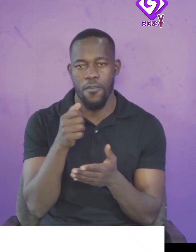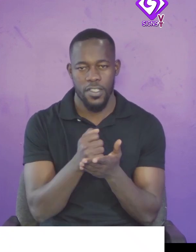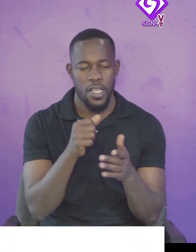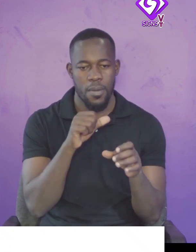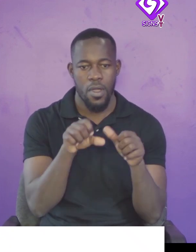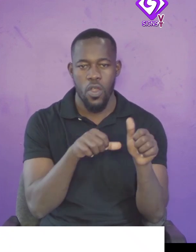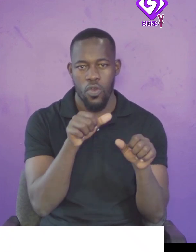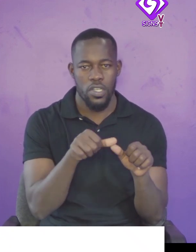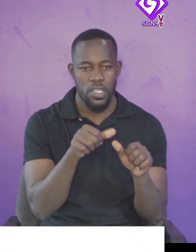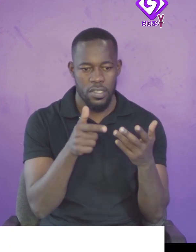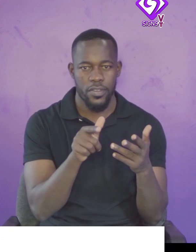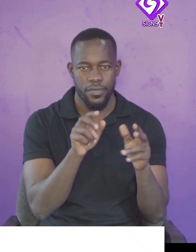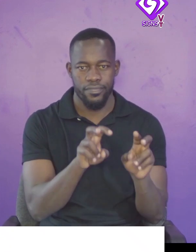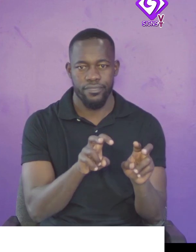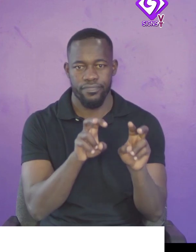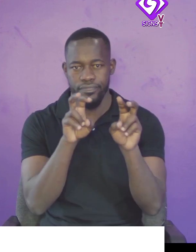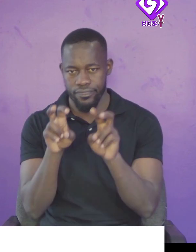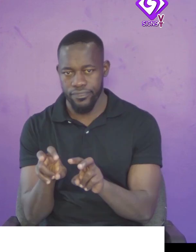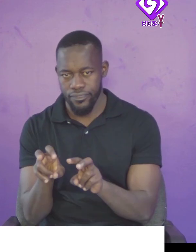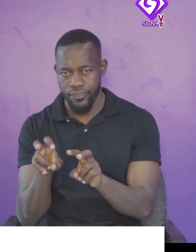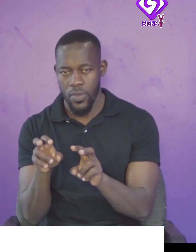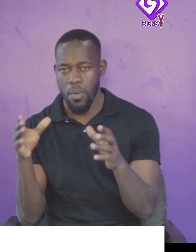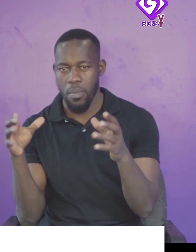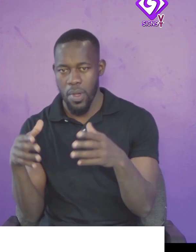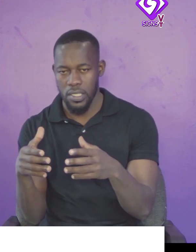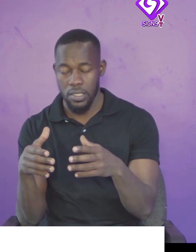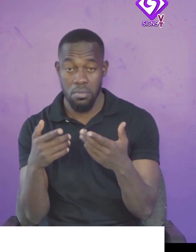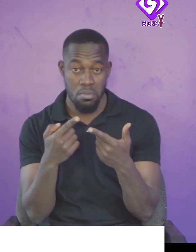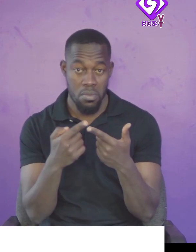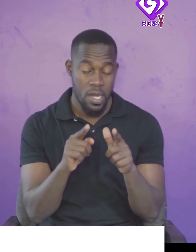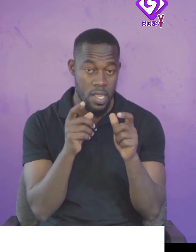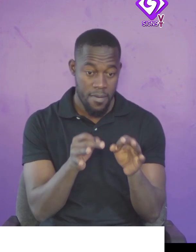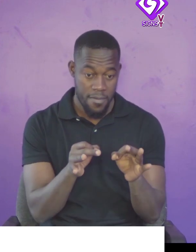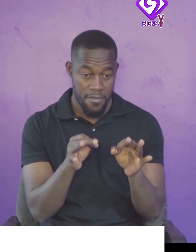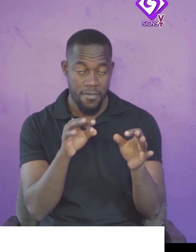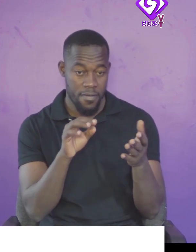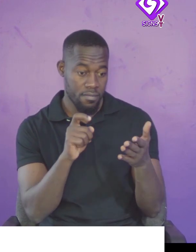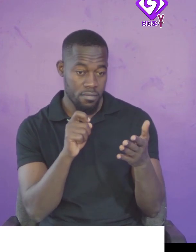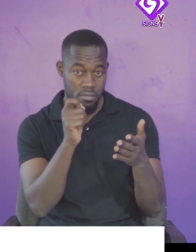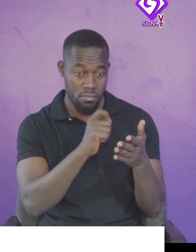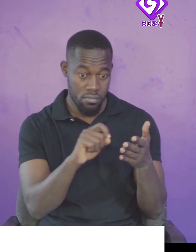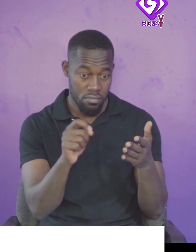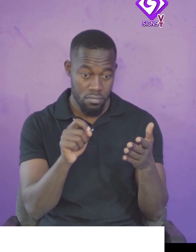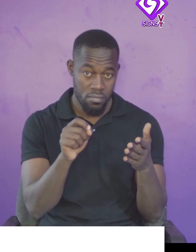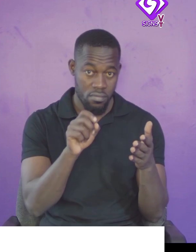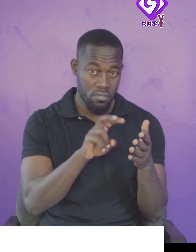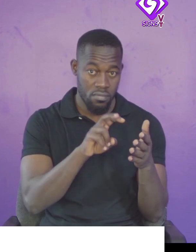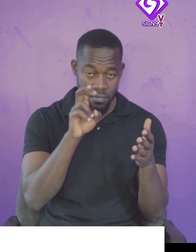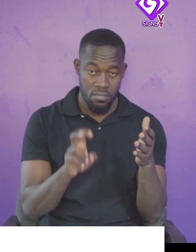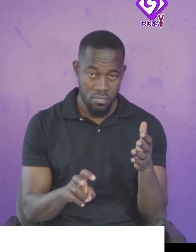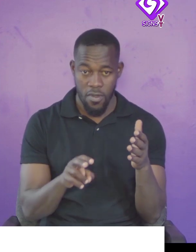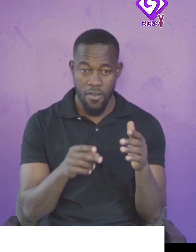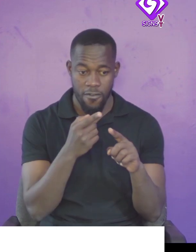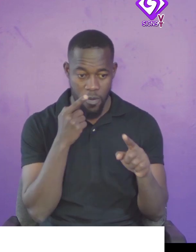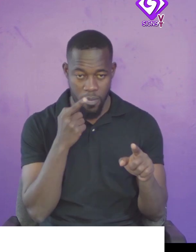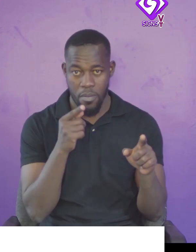hopping unless there is clear formal proof of resignation from the sponsoring political party